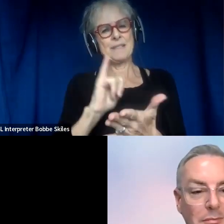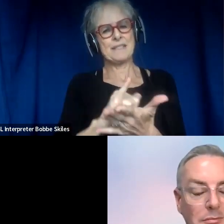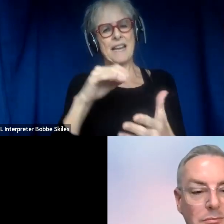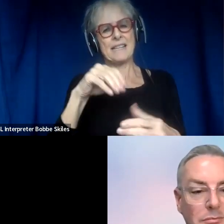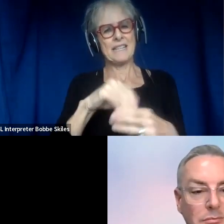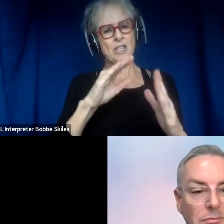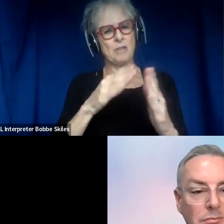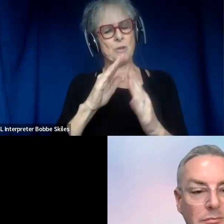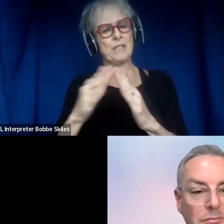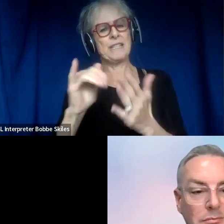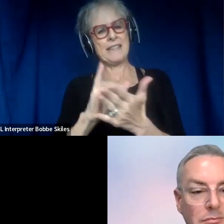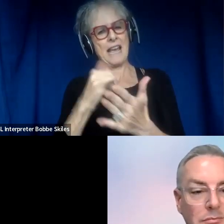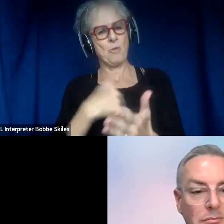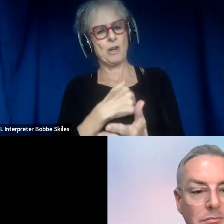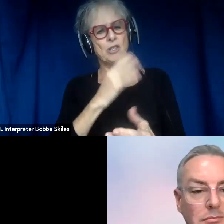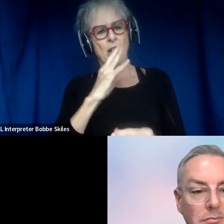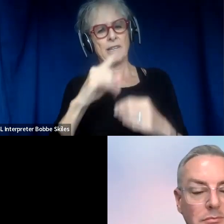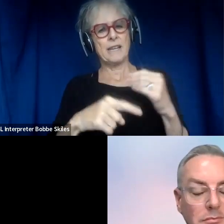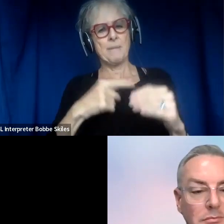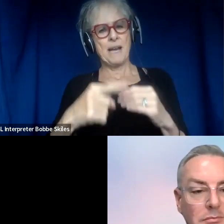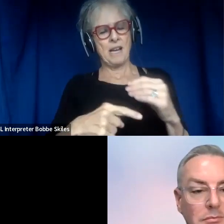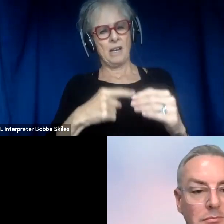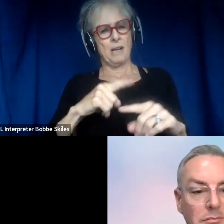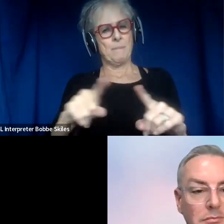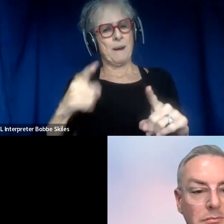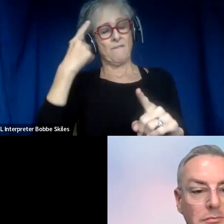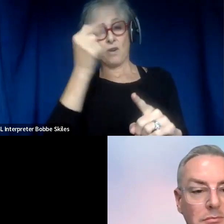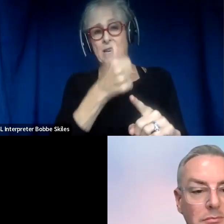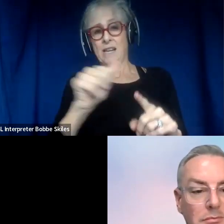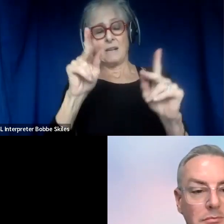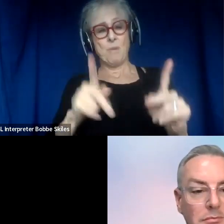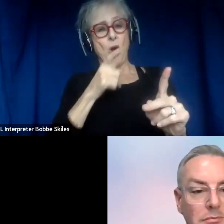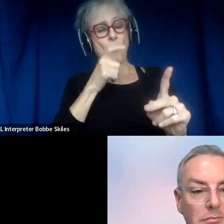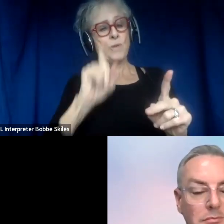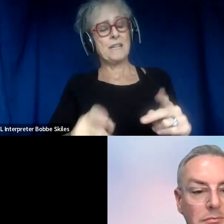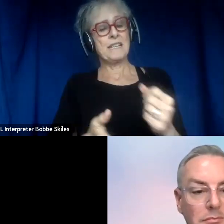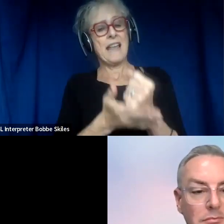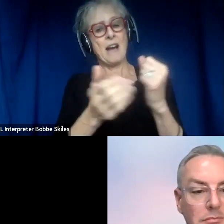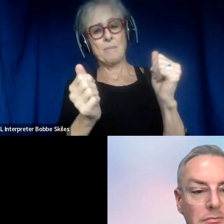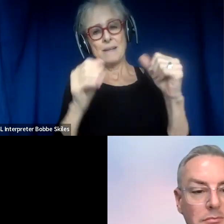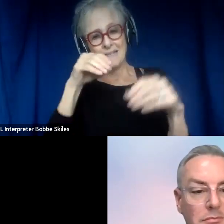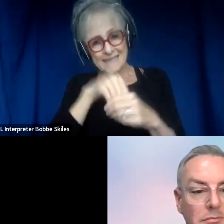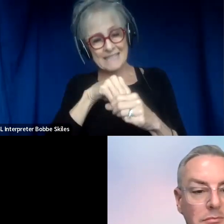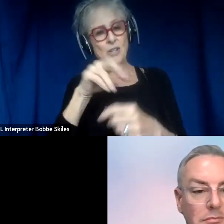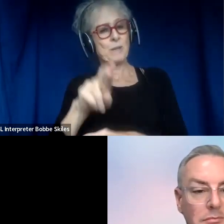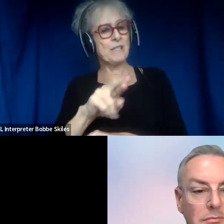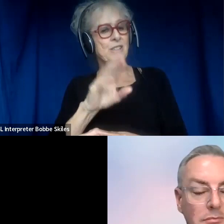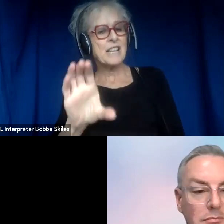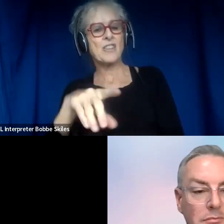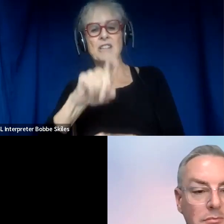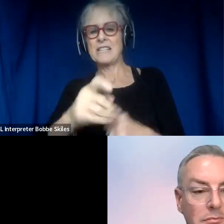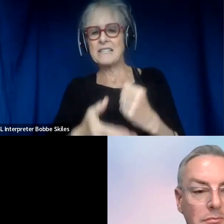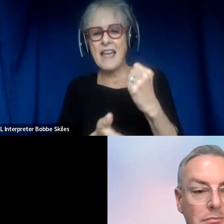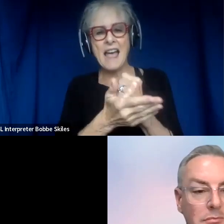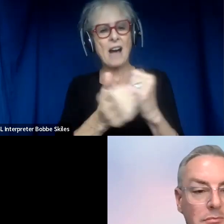the communities that we're talking about, but for anybody who needs help with the regional centers, or anybody who needs help with